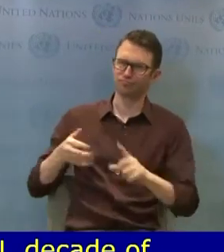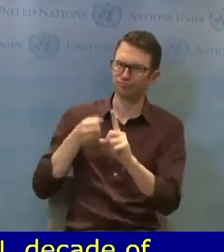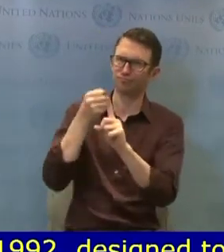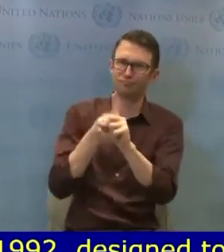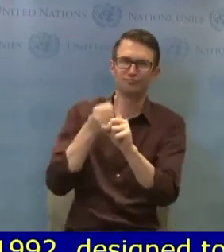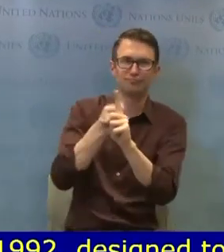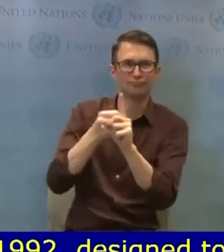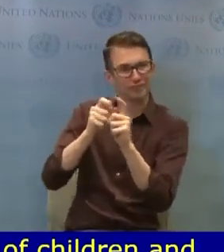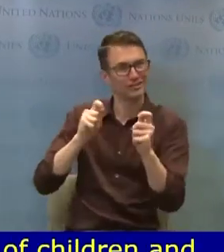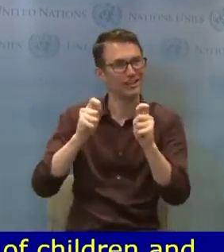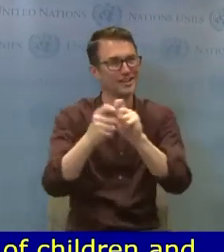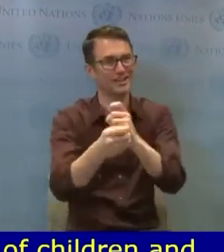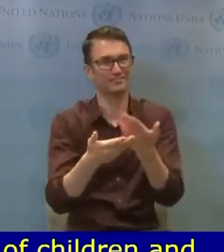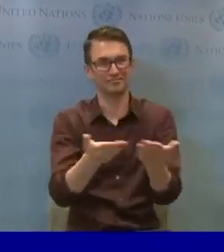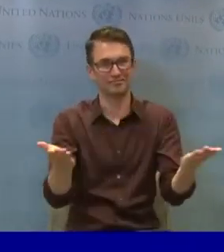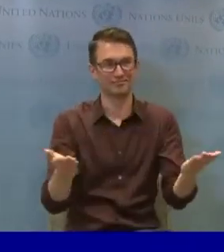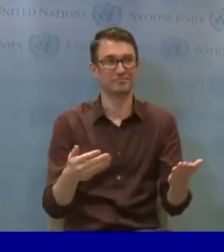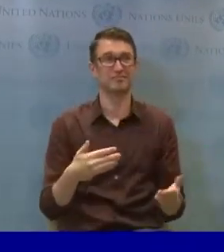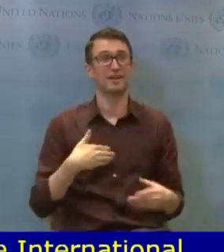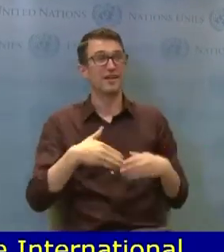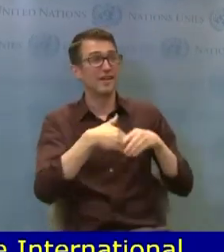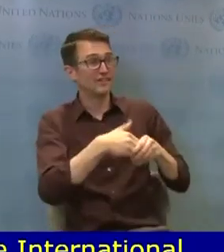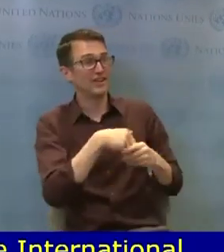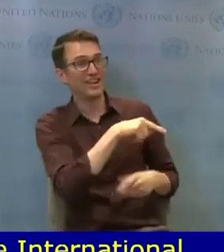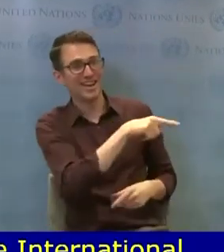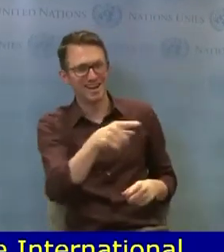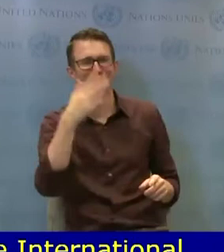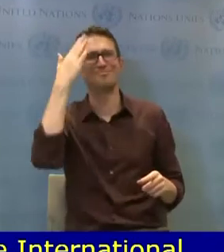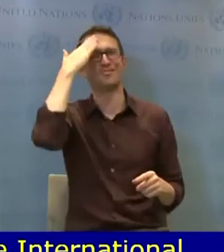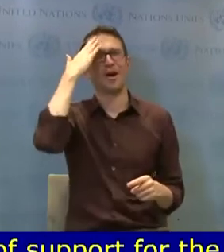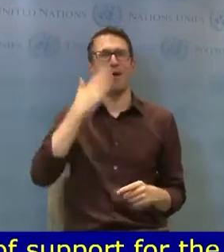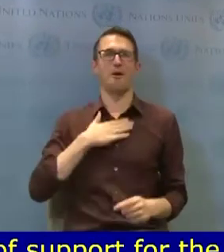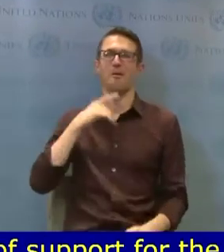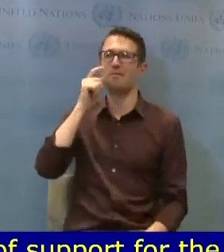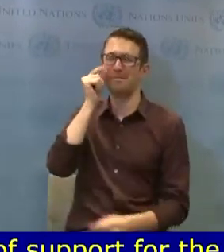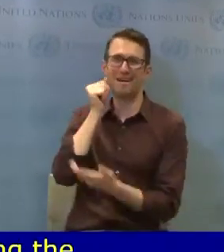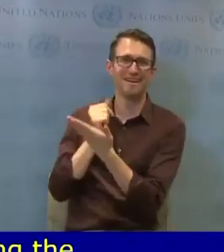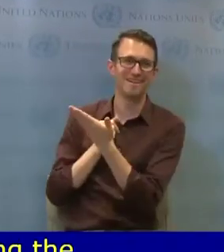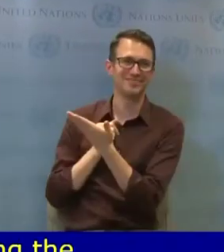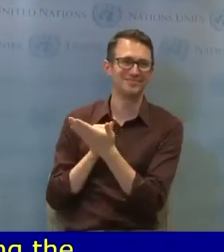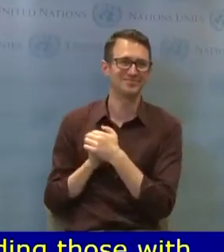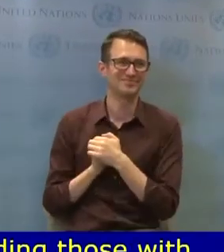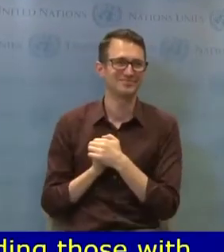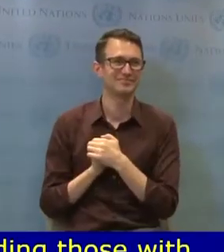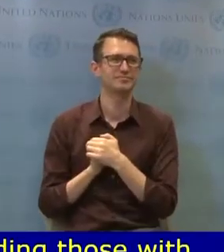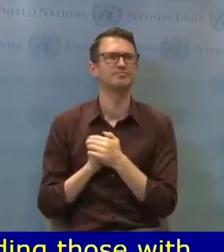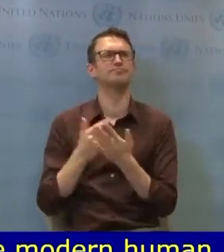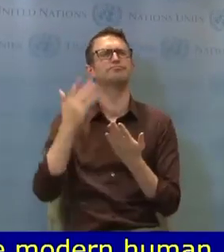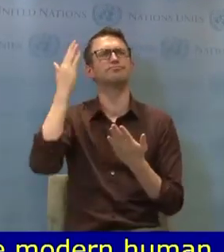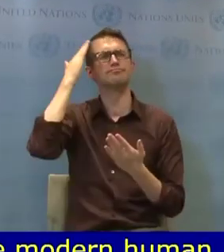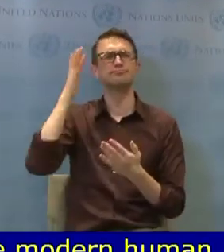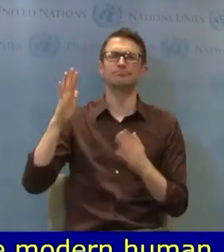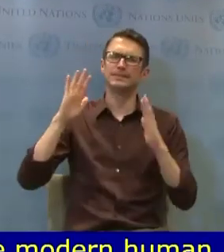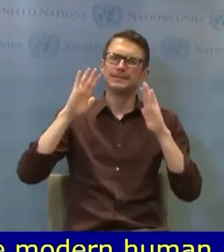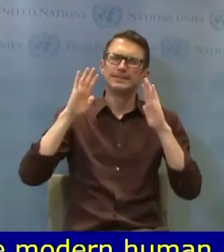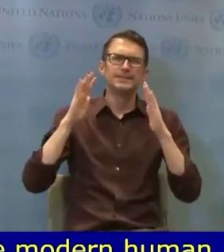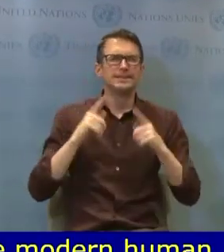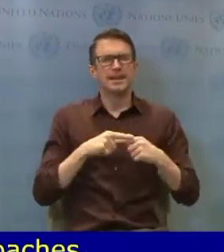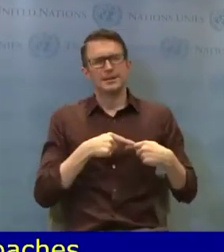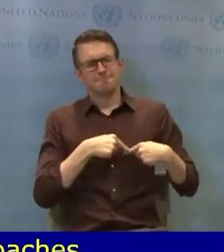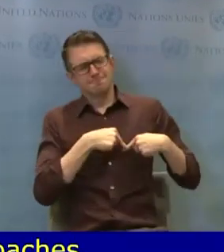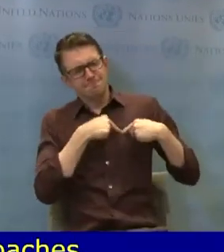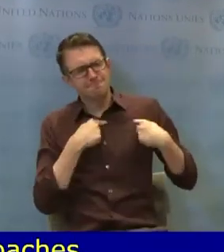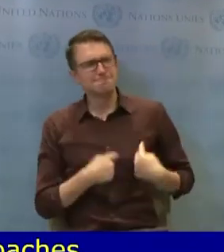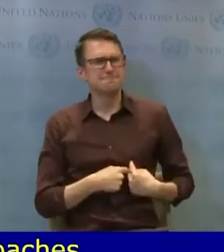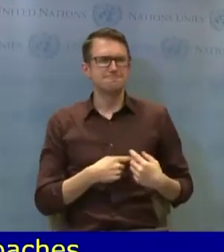my father, his passion for the rights of people with disabilities stemmed from his experience growing up in Benghazi in the 1930s, when he witnessed